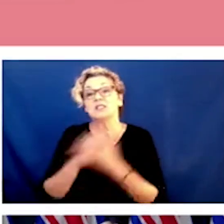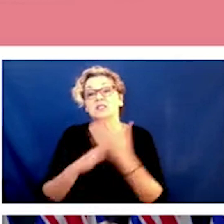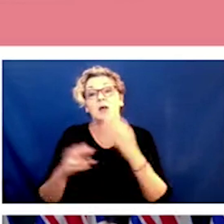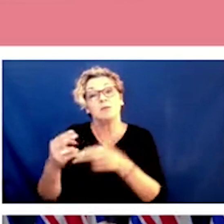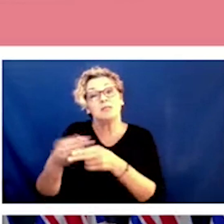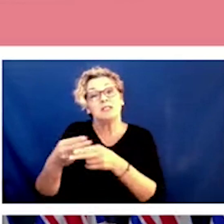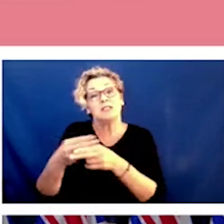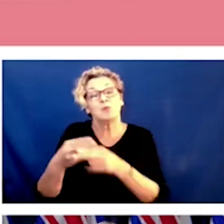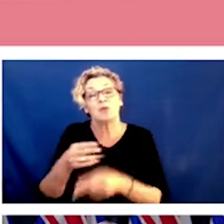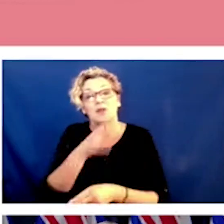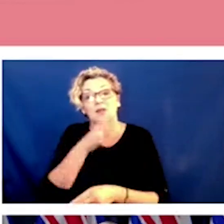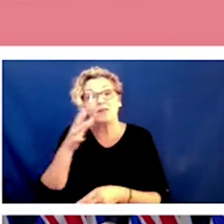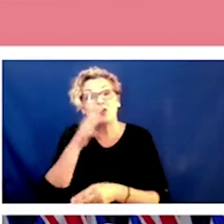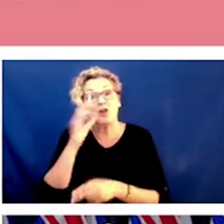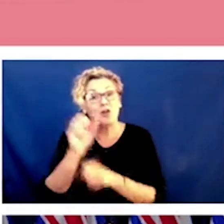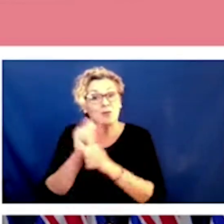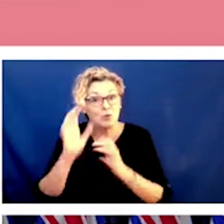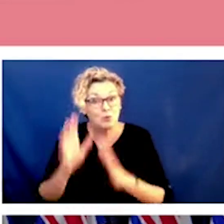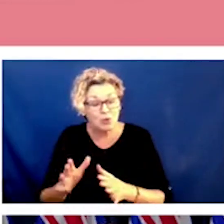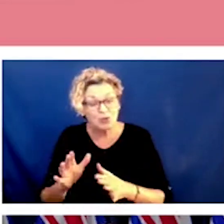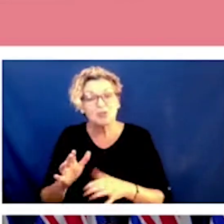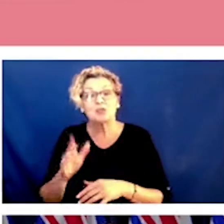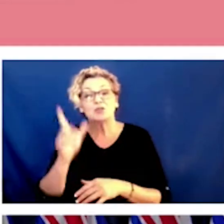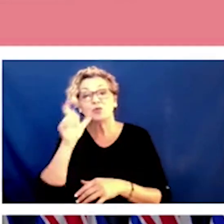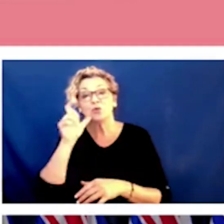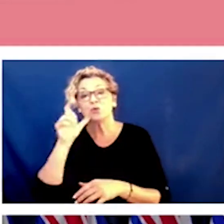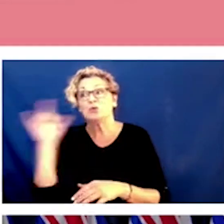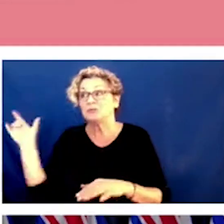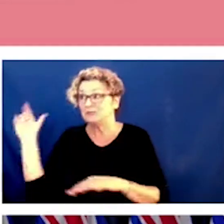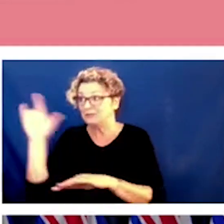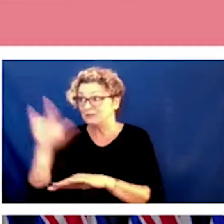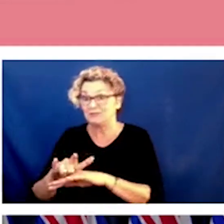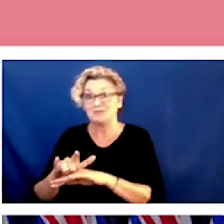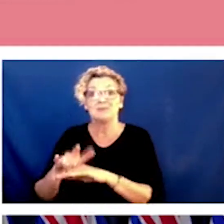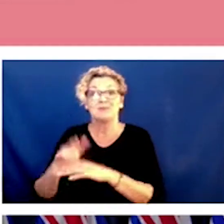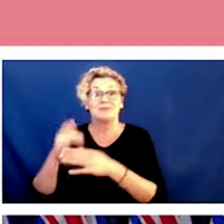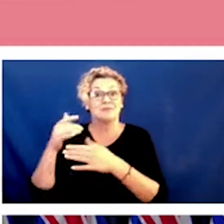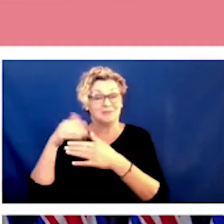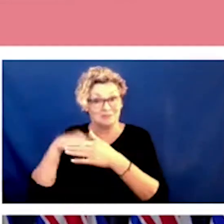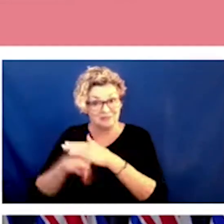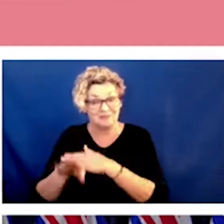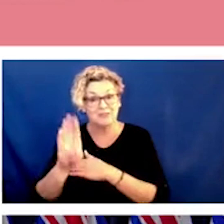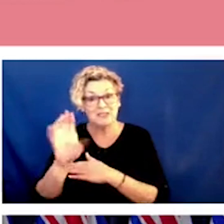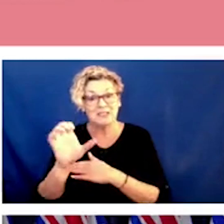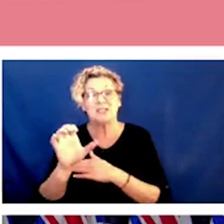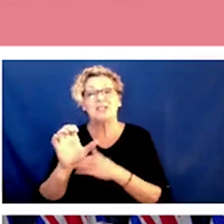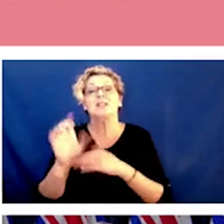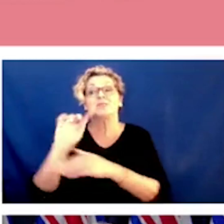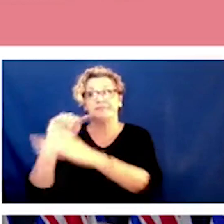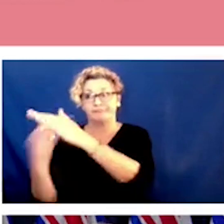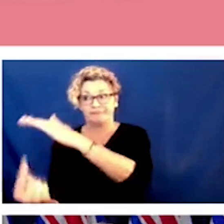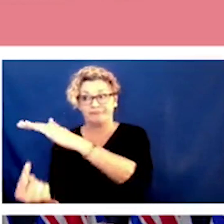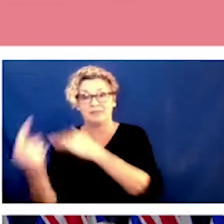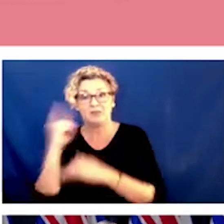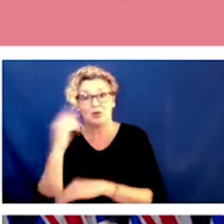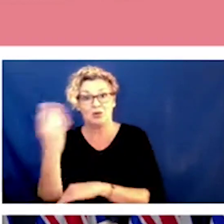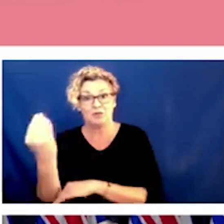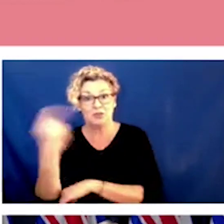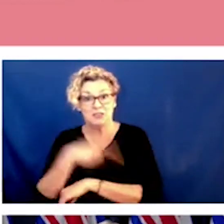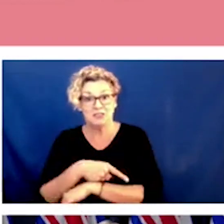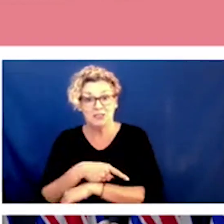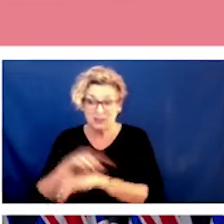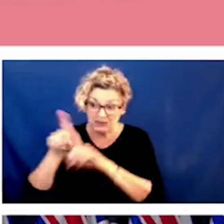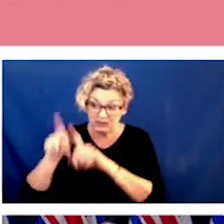who's positive or were part of a cluster in BC. And we still continue to get international travel,